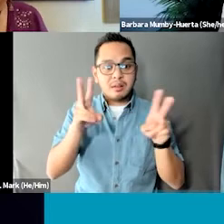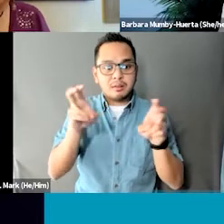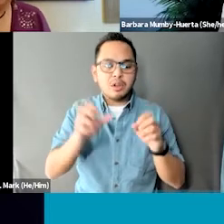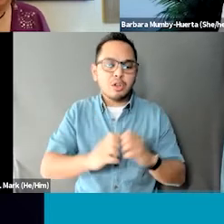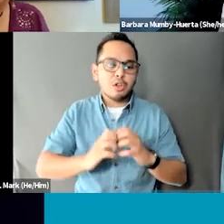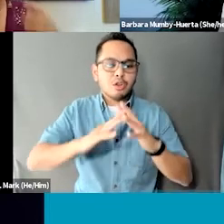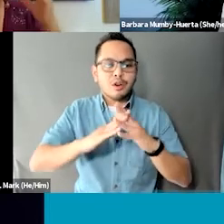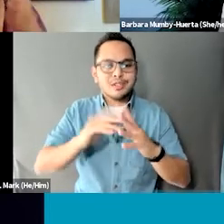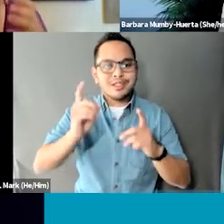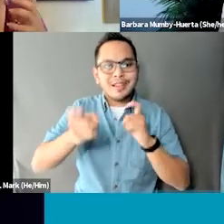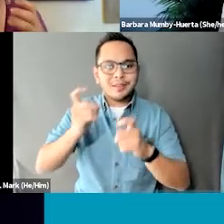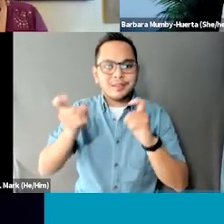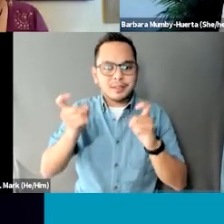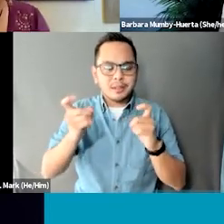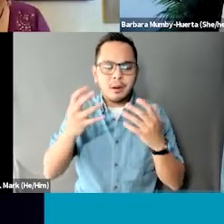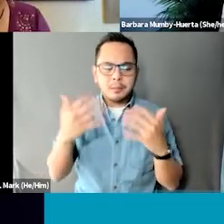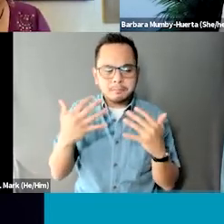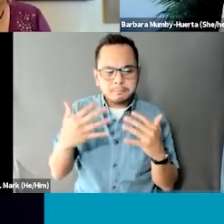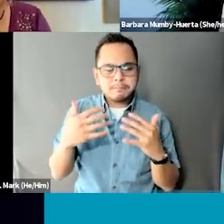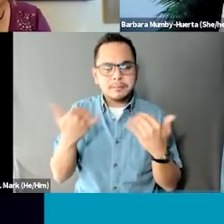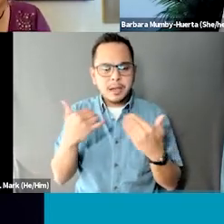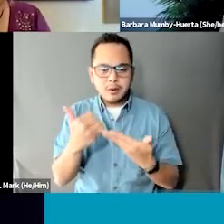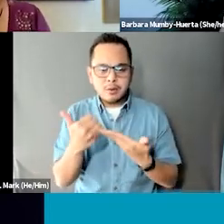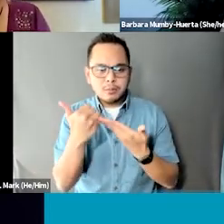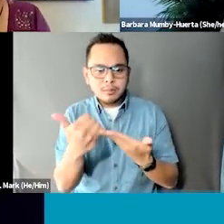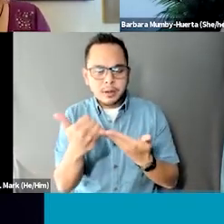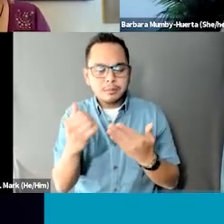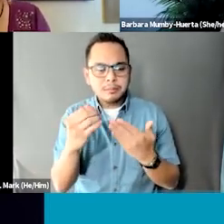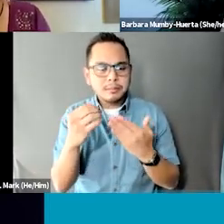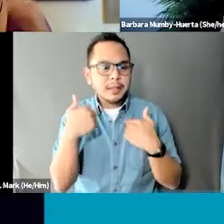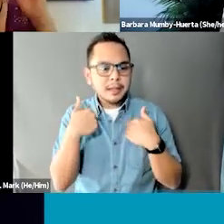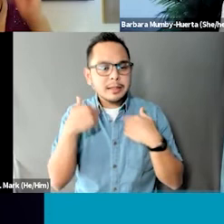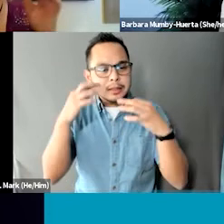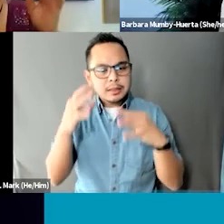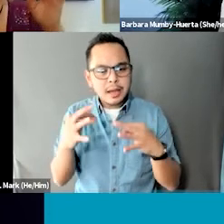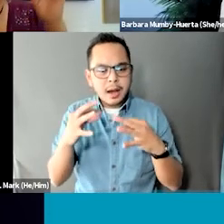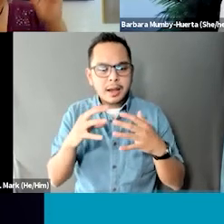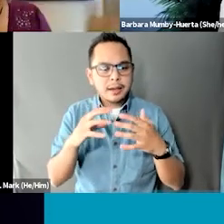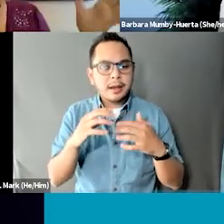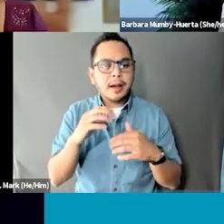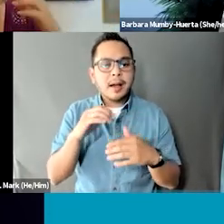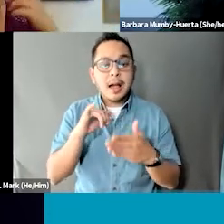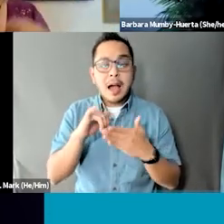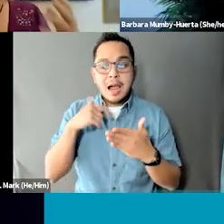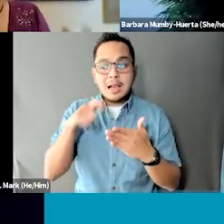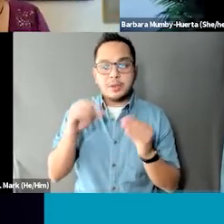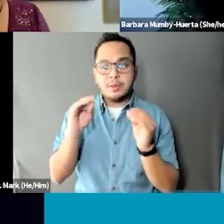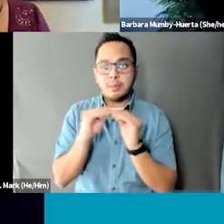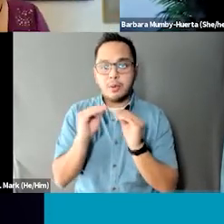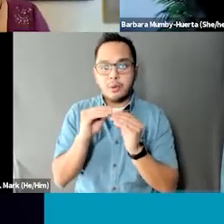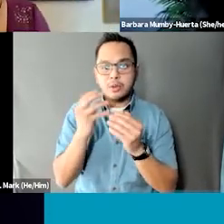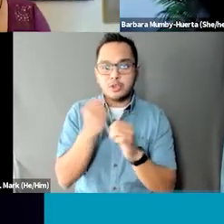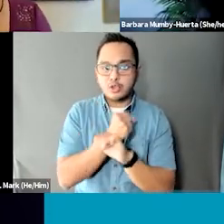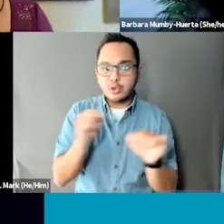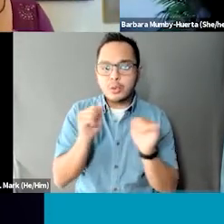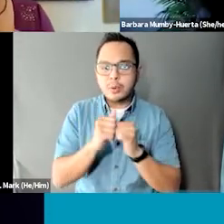it told me that I needed to become really secure in what I bring to community, what I bring to the